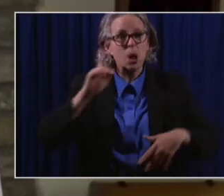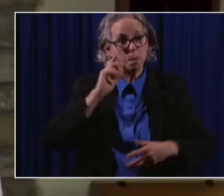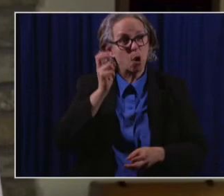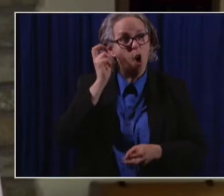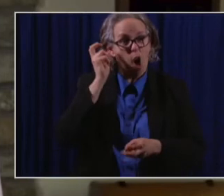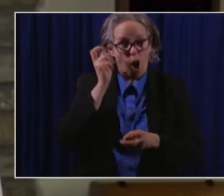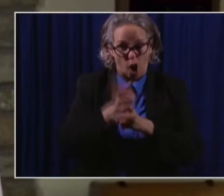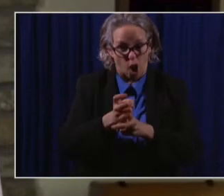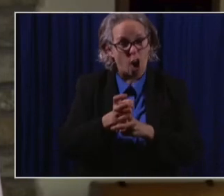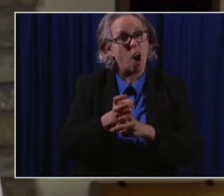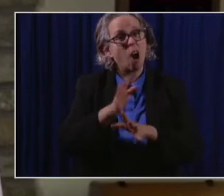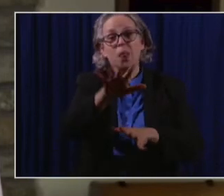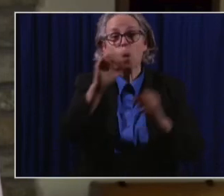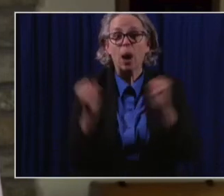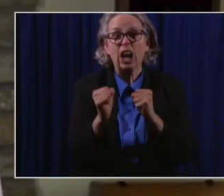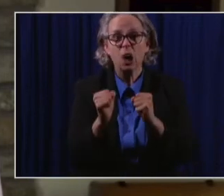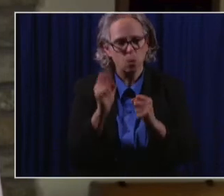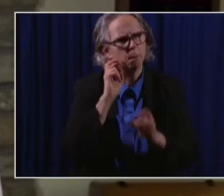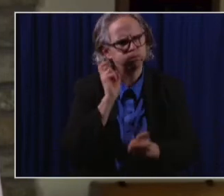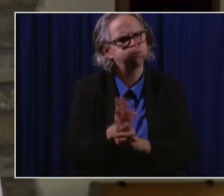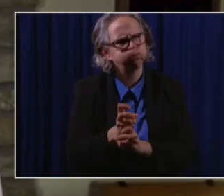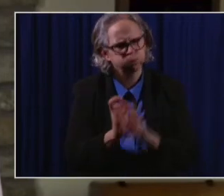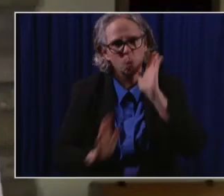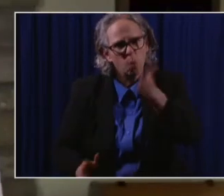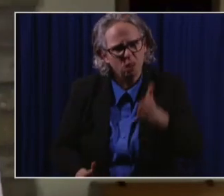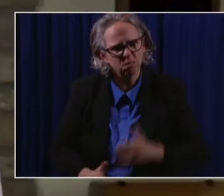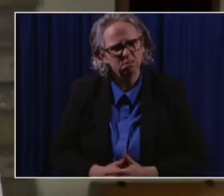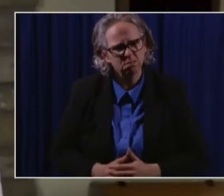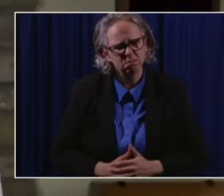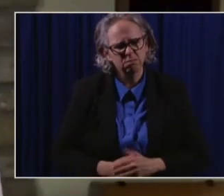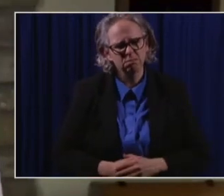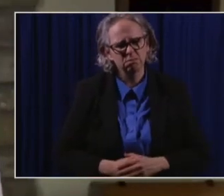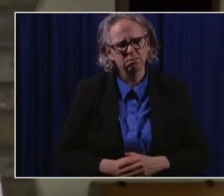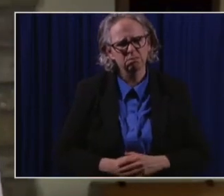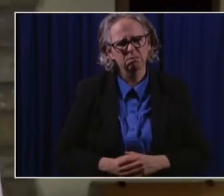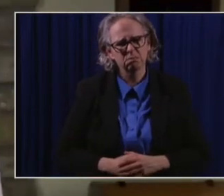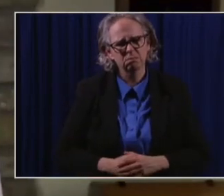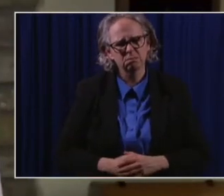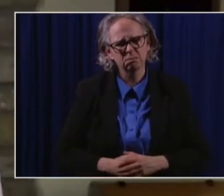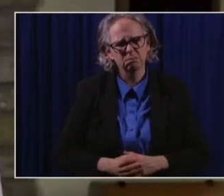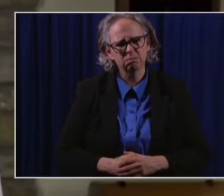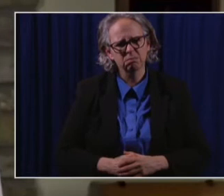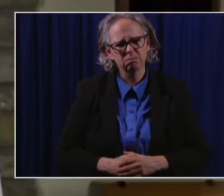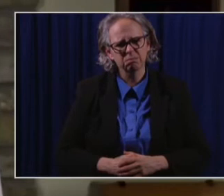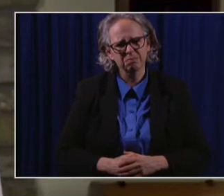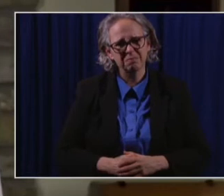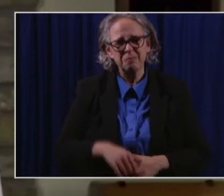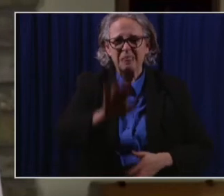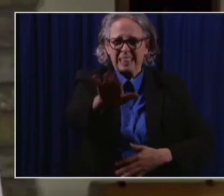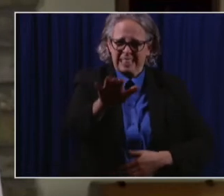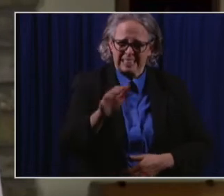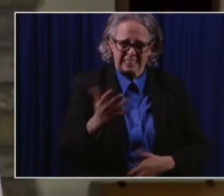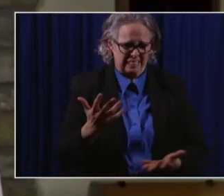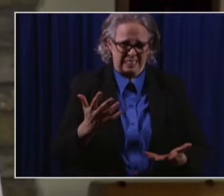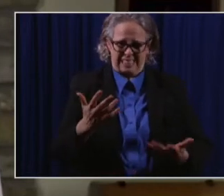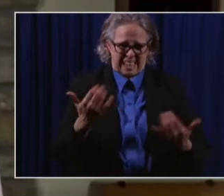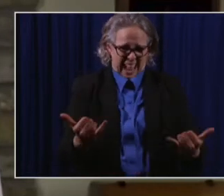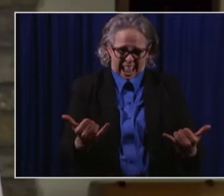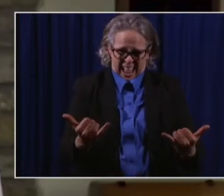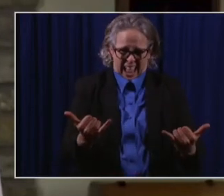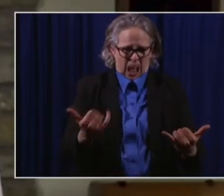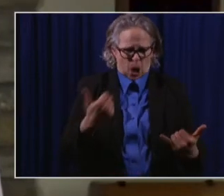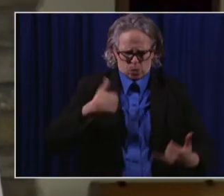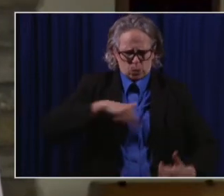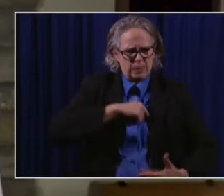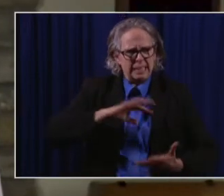January, maybe February, who knows how long. We can avoid most of this pain. We can